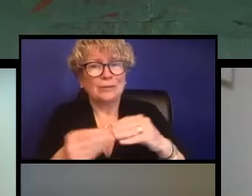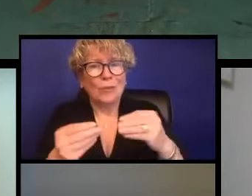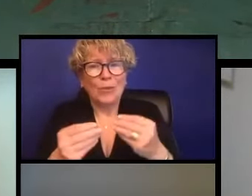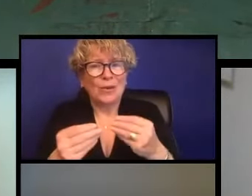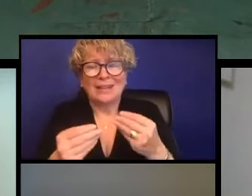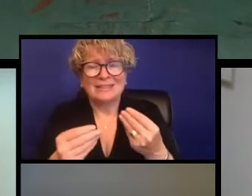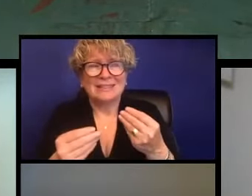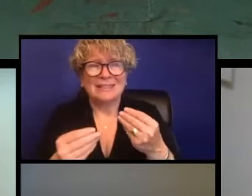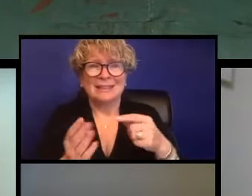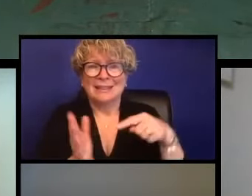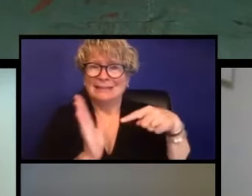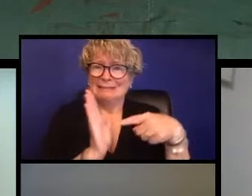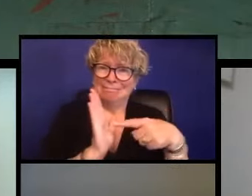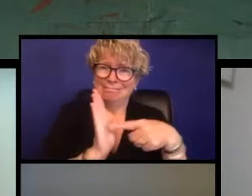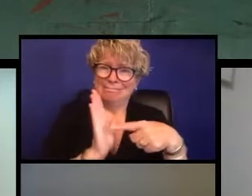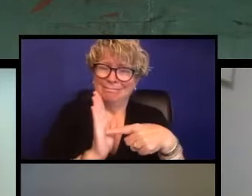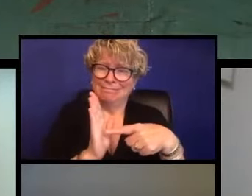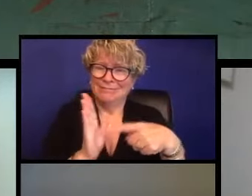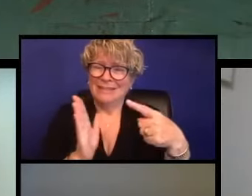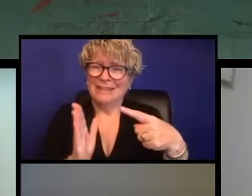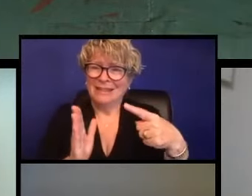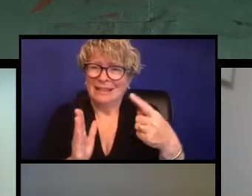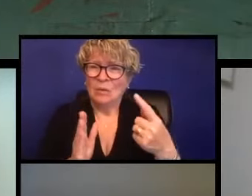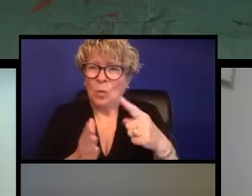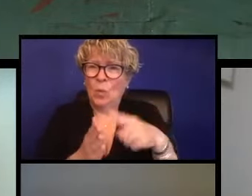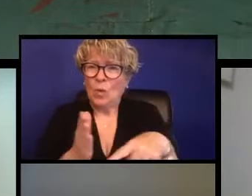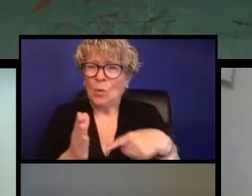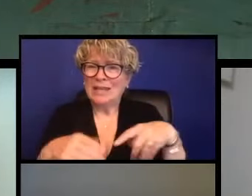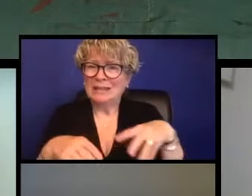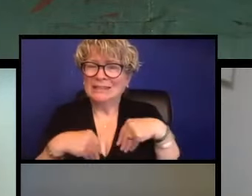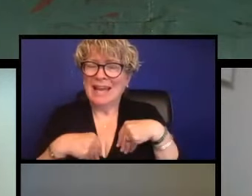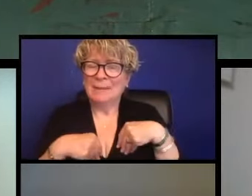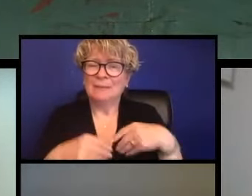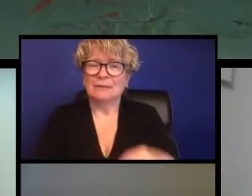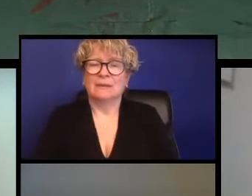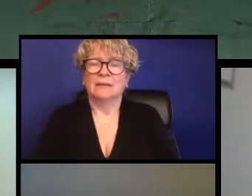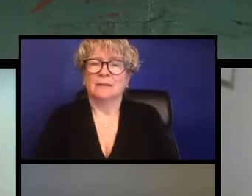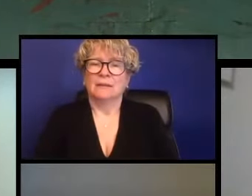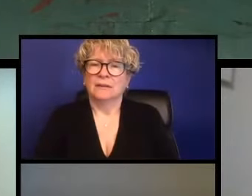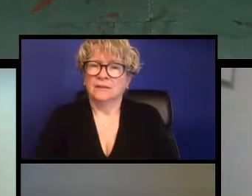though, that one thing I will ask writers to do is take chances.